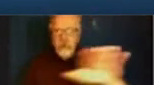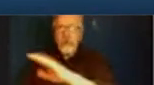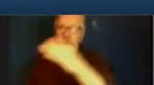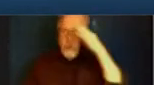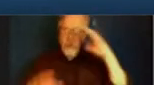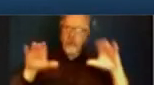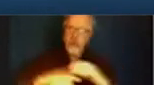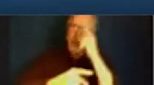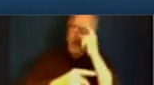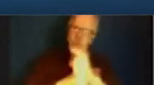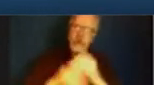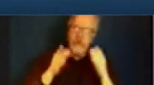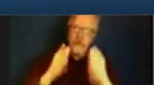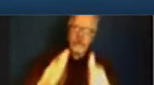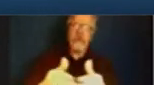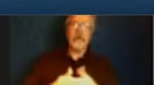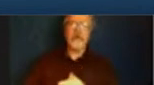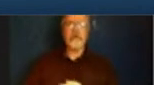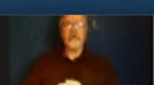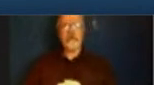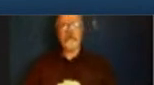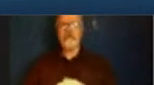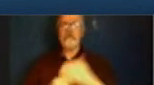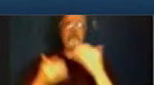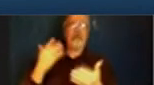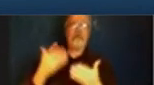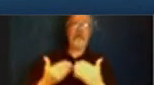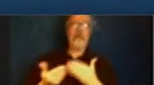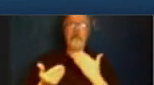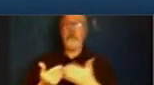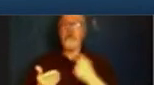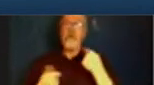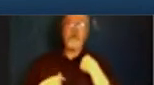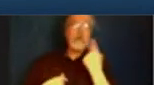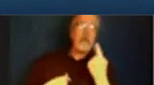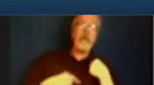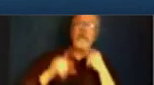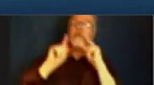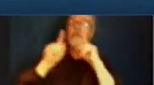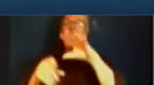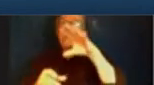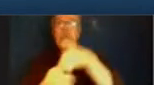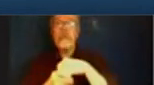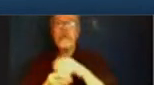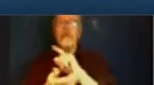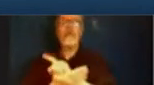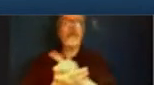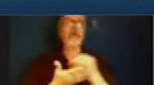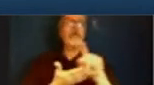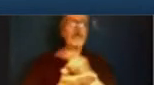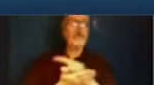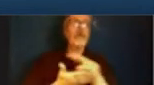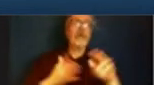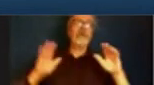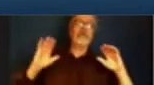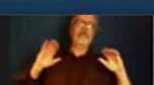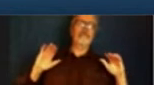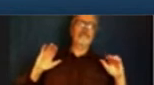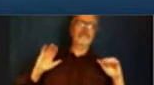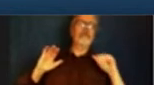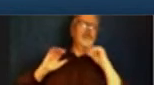one party you just don't go to for a week or two. Kind of a small price to pay sometimes on what we hope to be